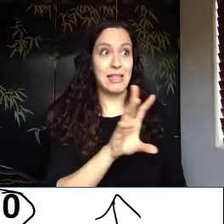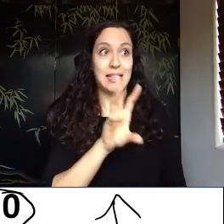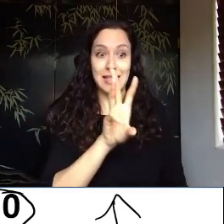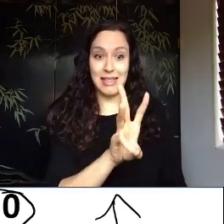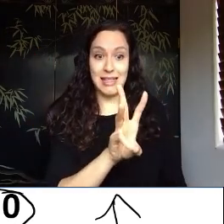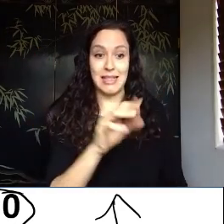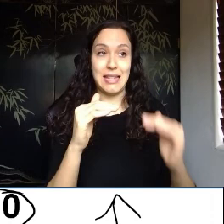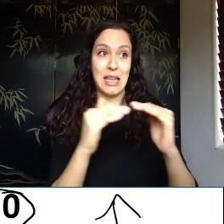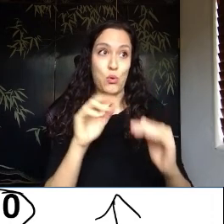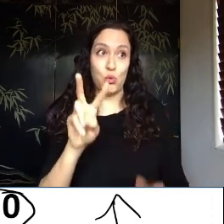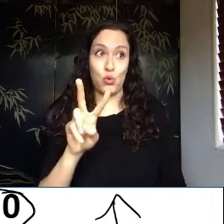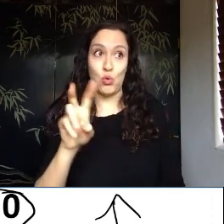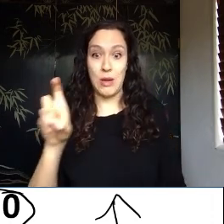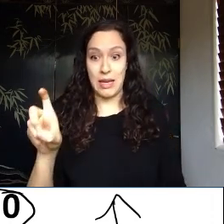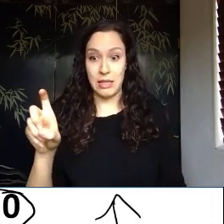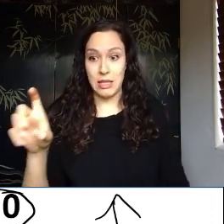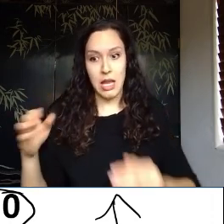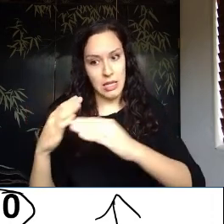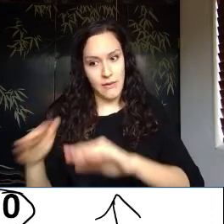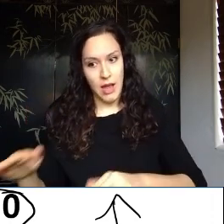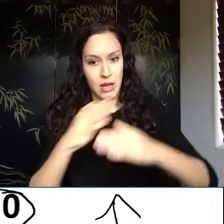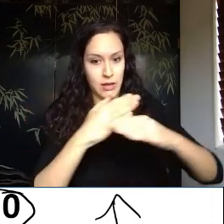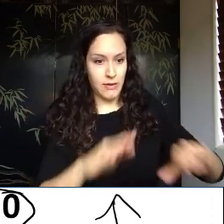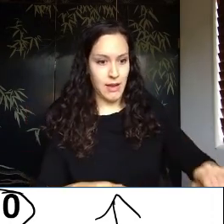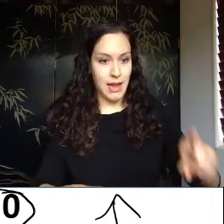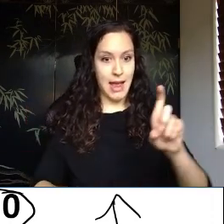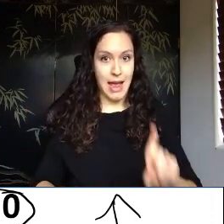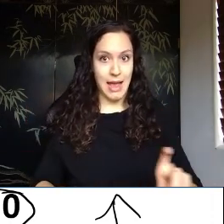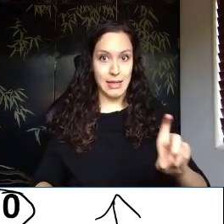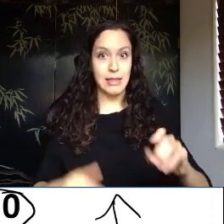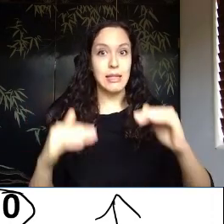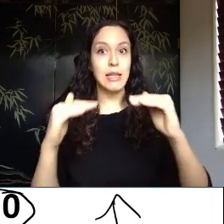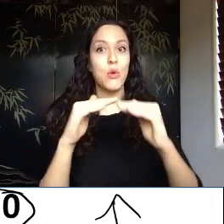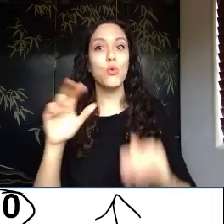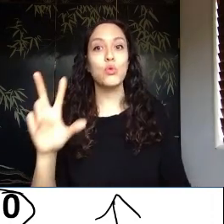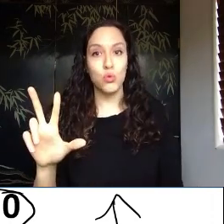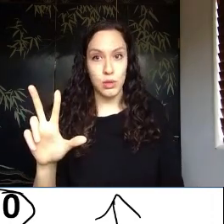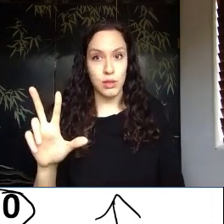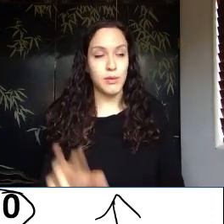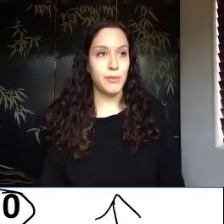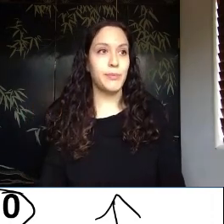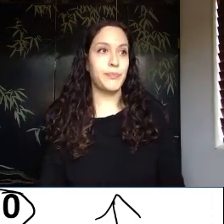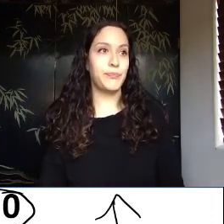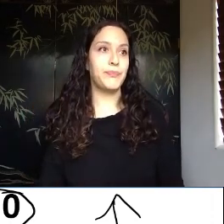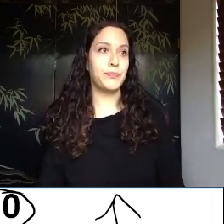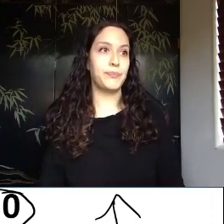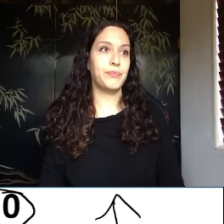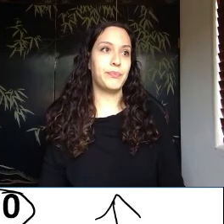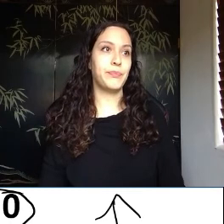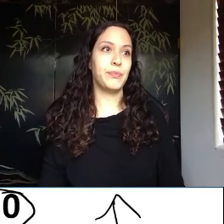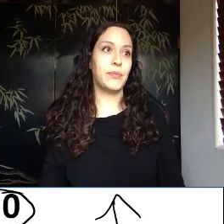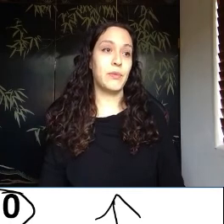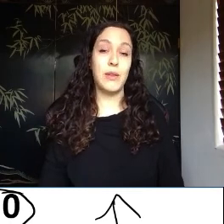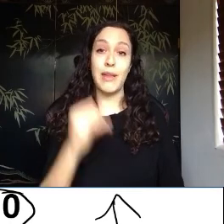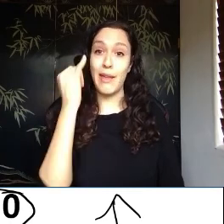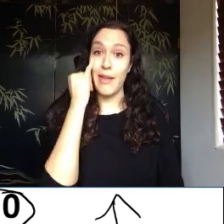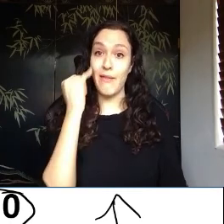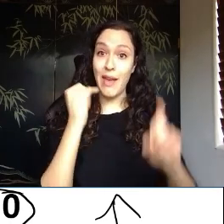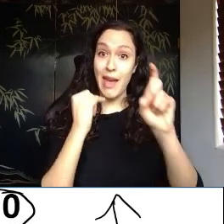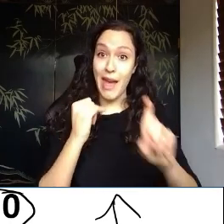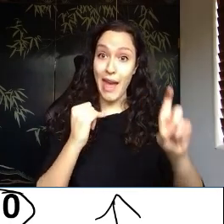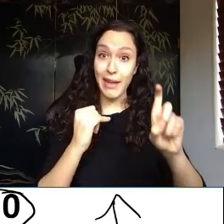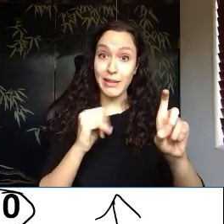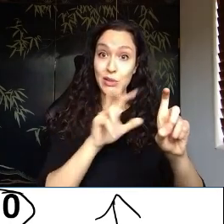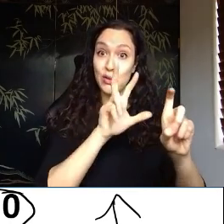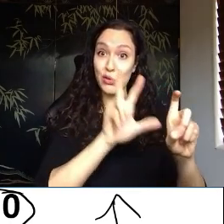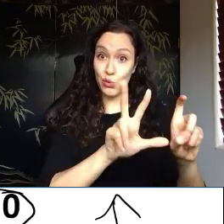2x divided by 2 divided by 2, x equals 3. So then if my x value is 3, what did I plug